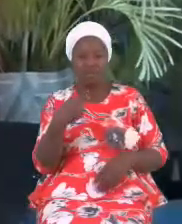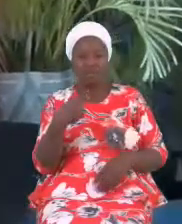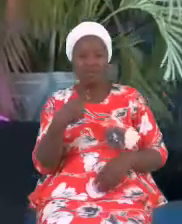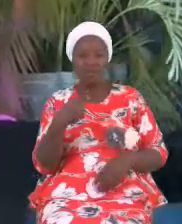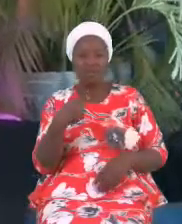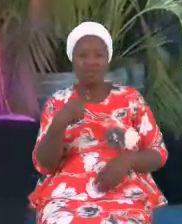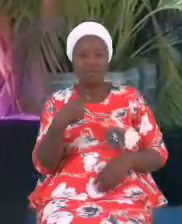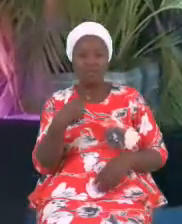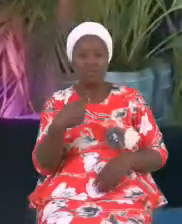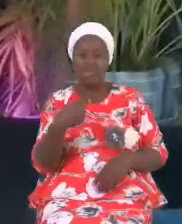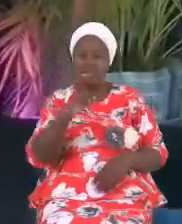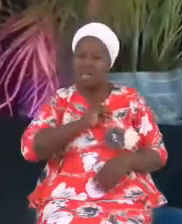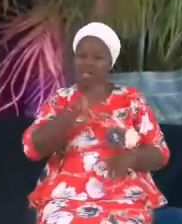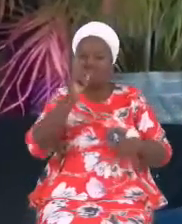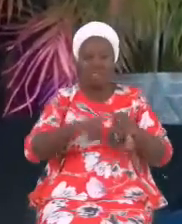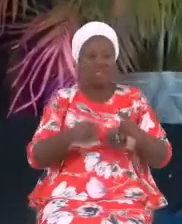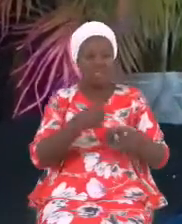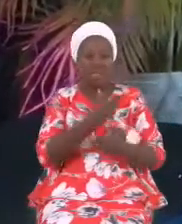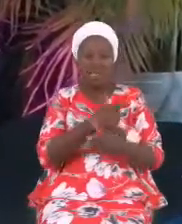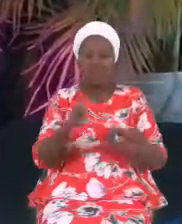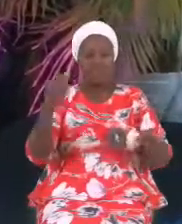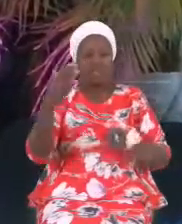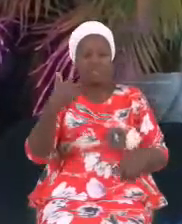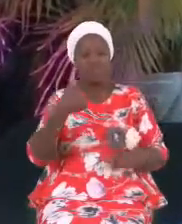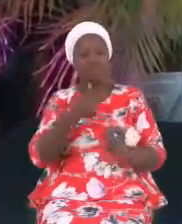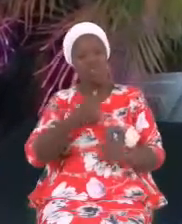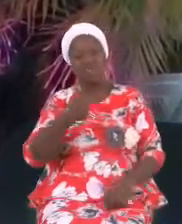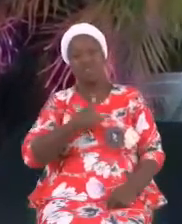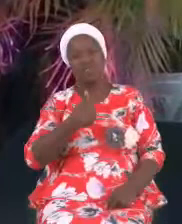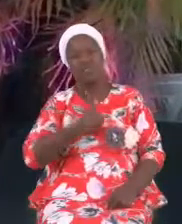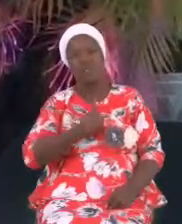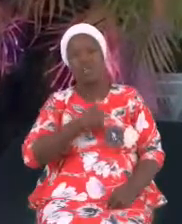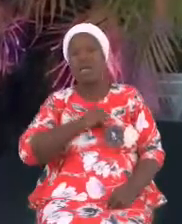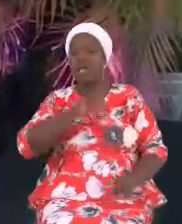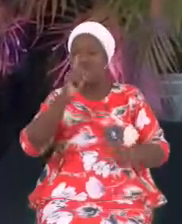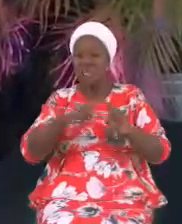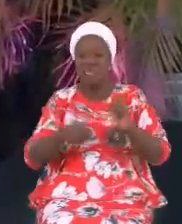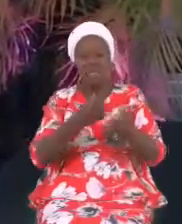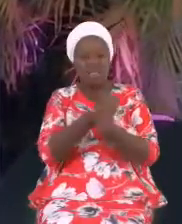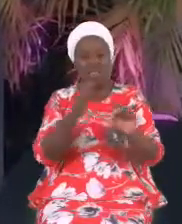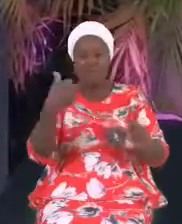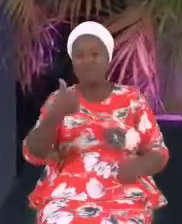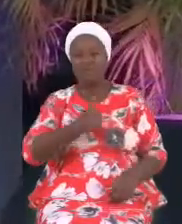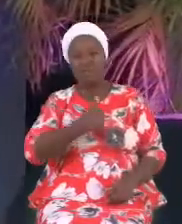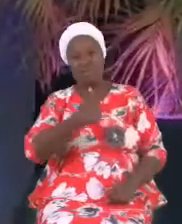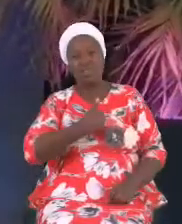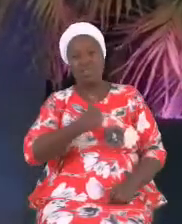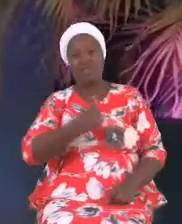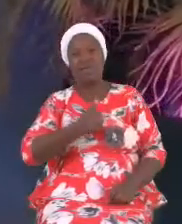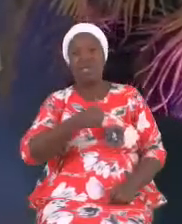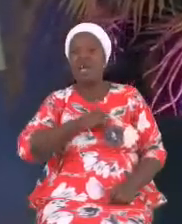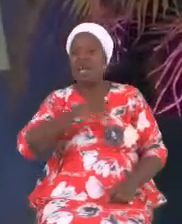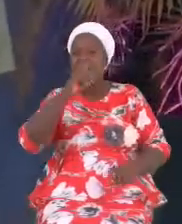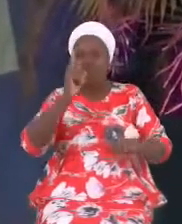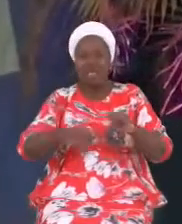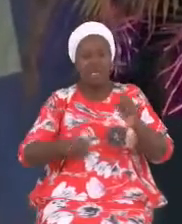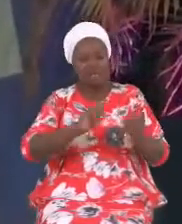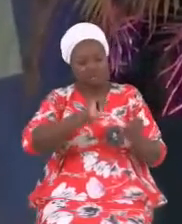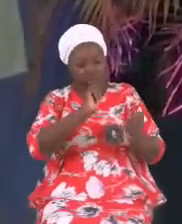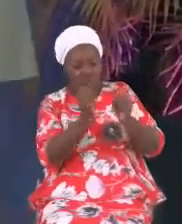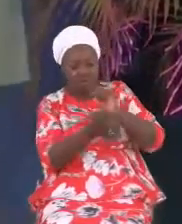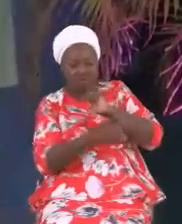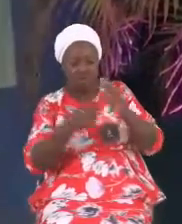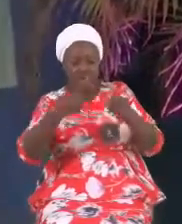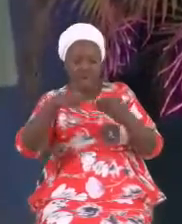liberate myself. I can't save myself. I can't turn around over a new